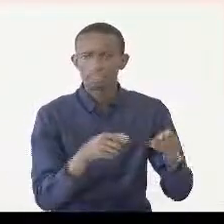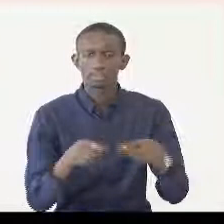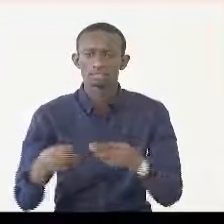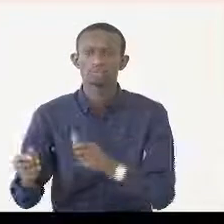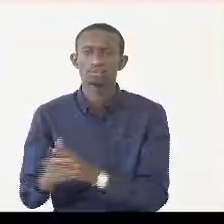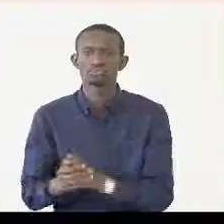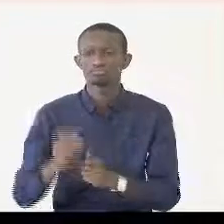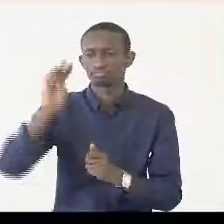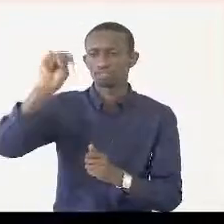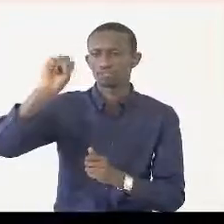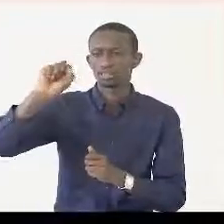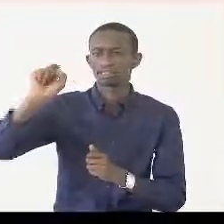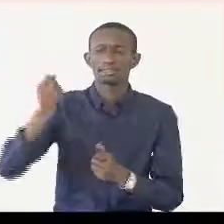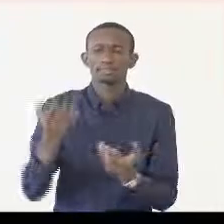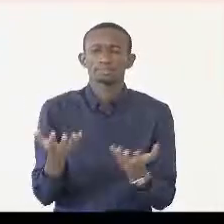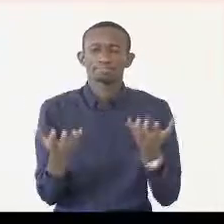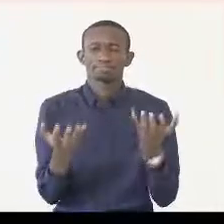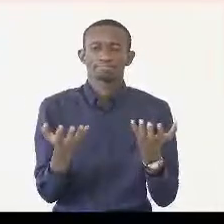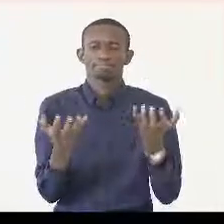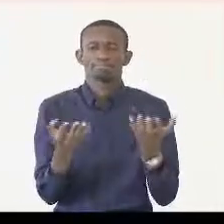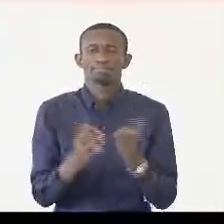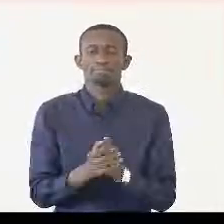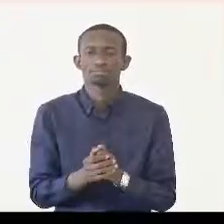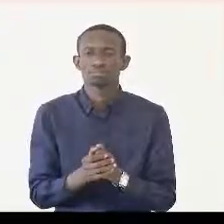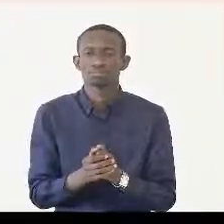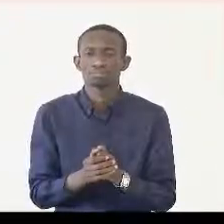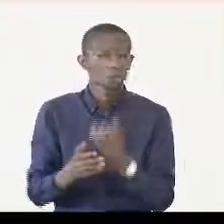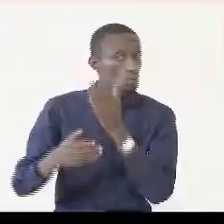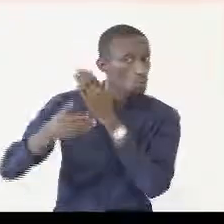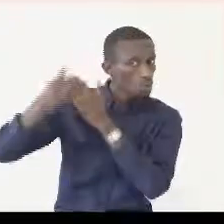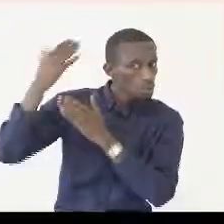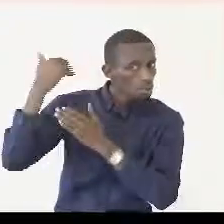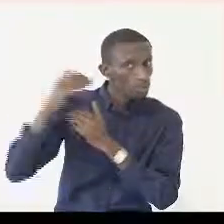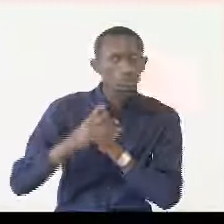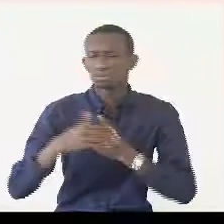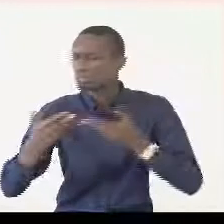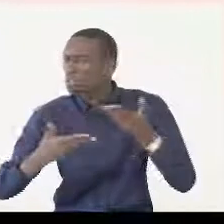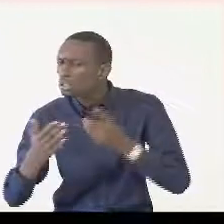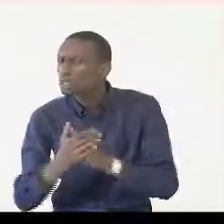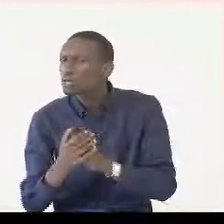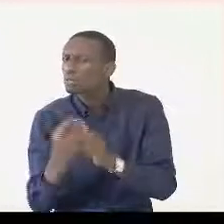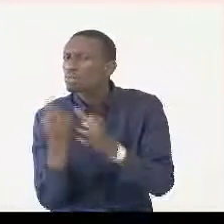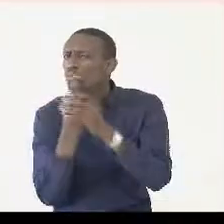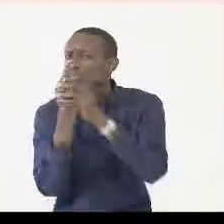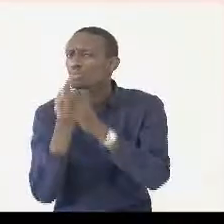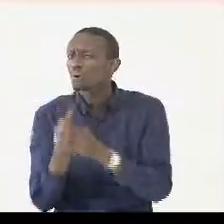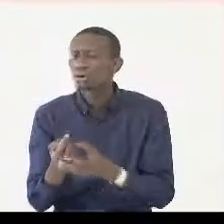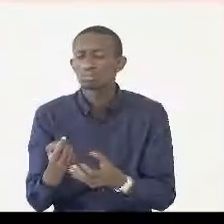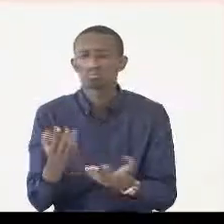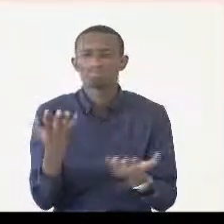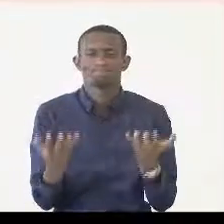2. The last time we could discuss with the same mass, but again, we are going